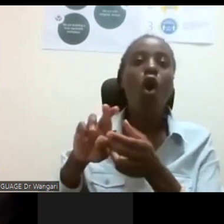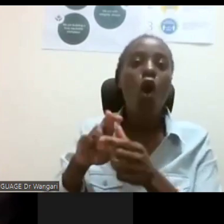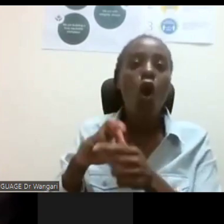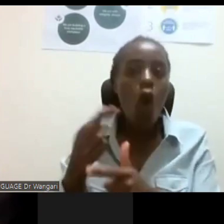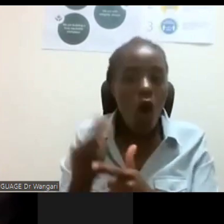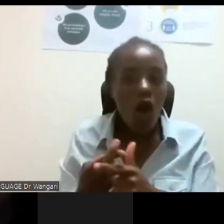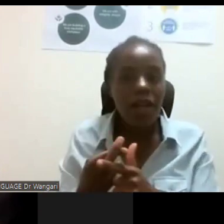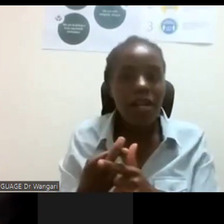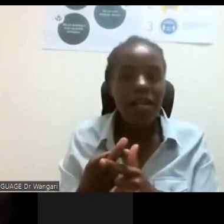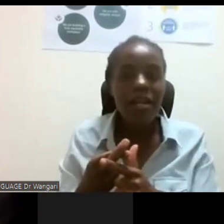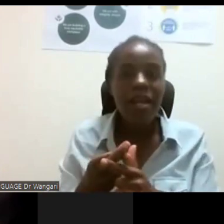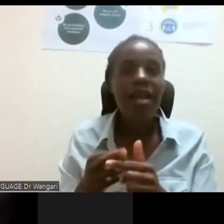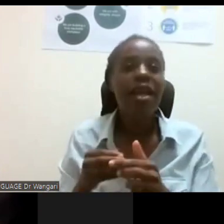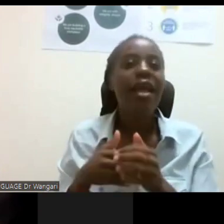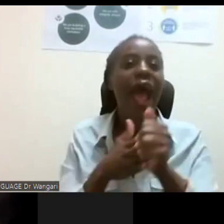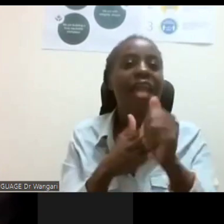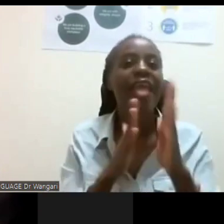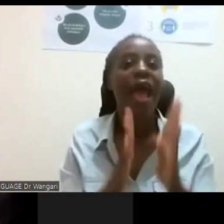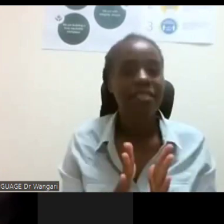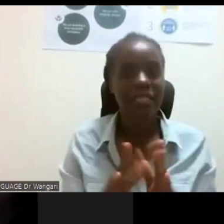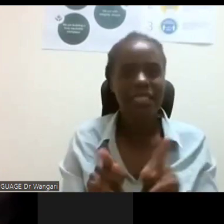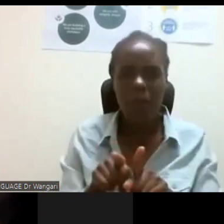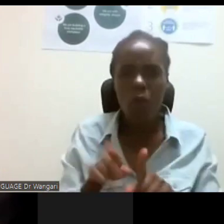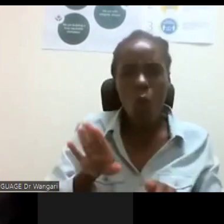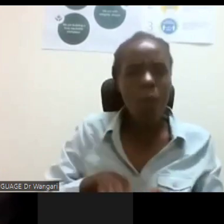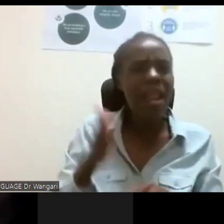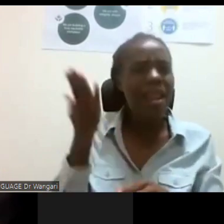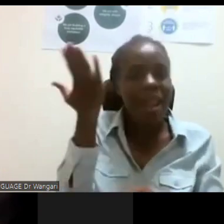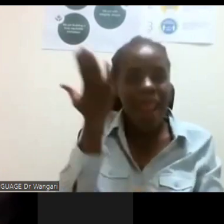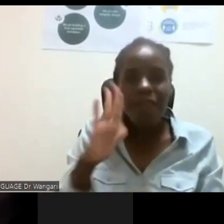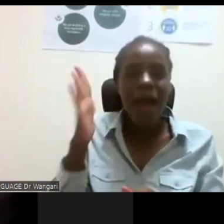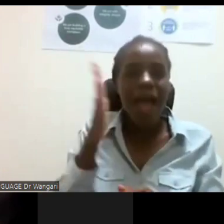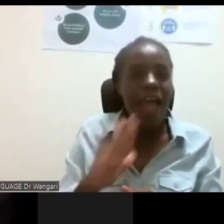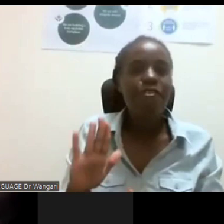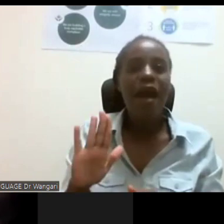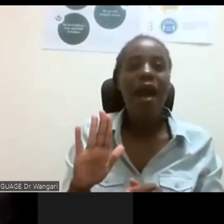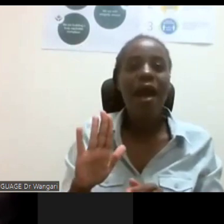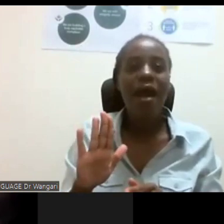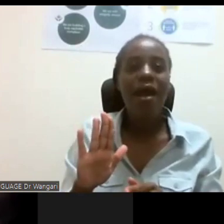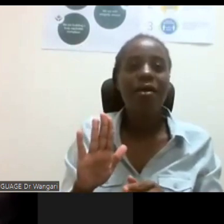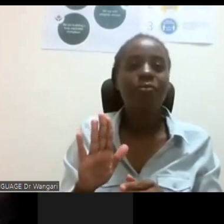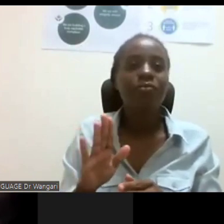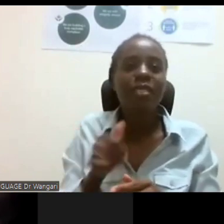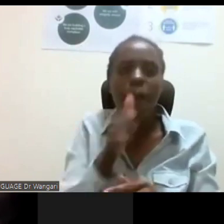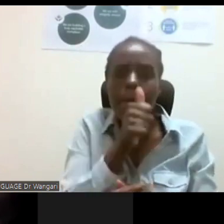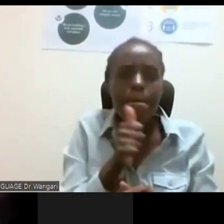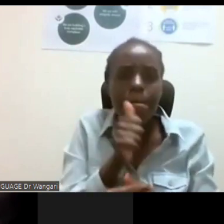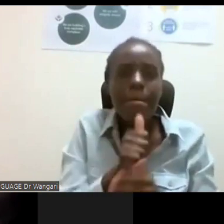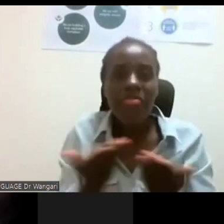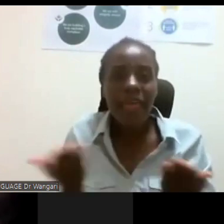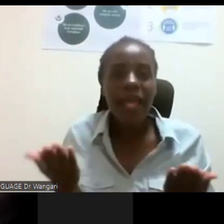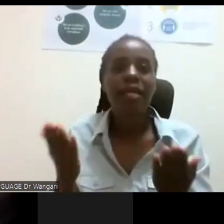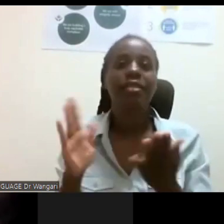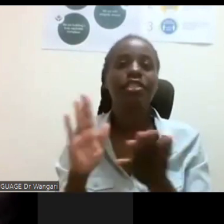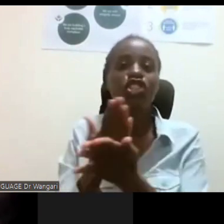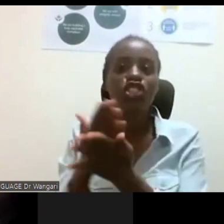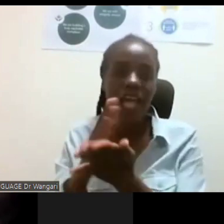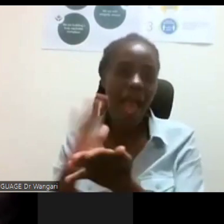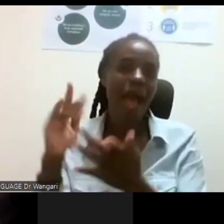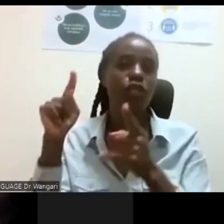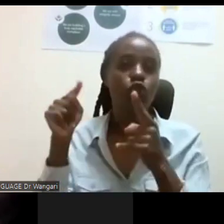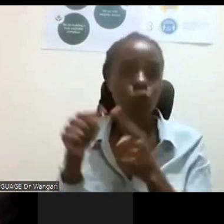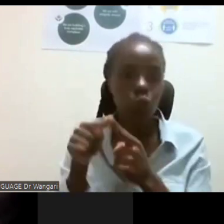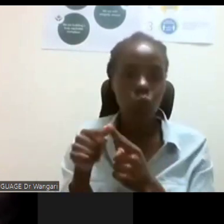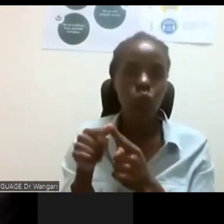setting, women do not disclose personal matters, especially concerning their